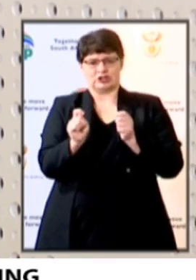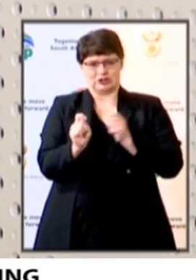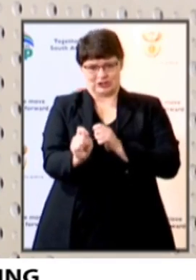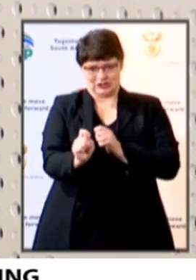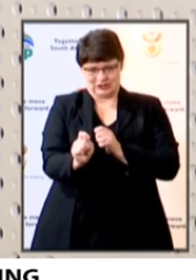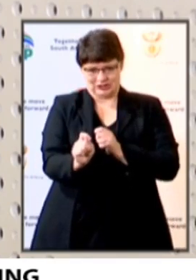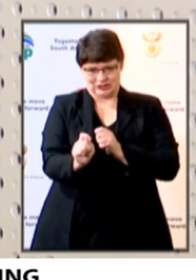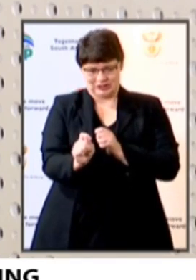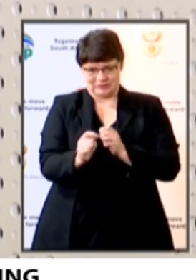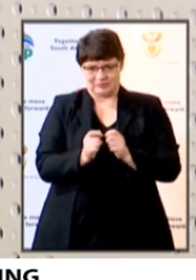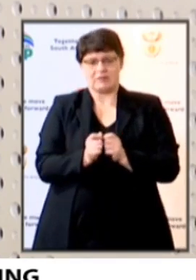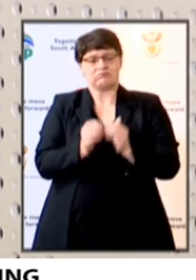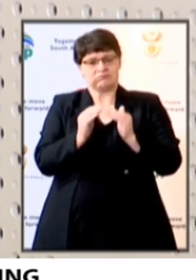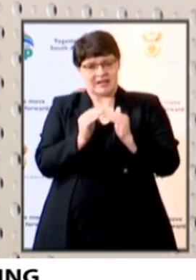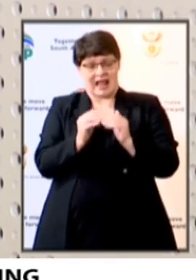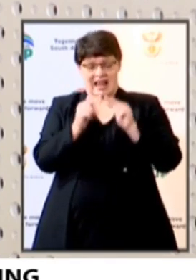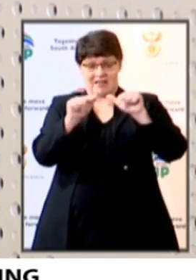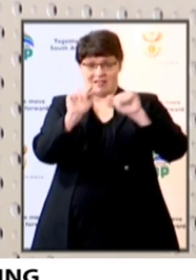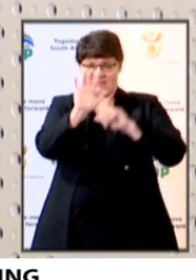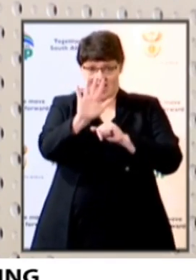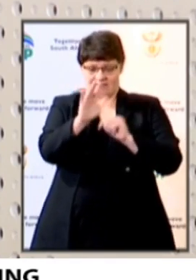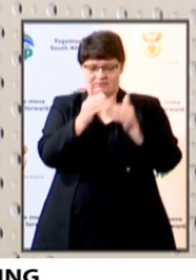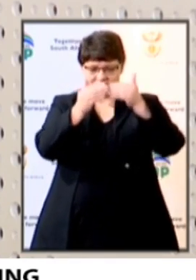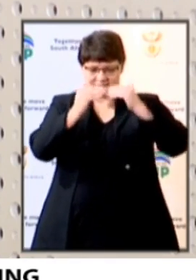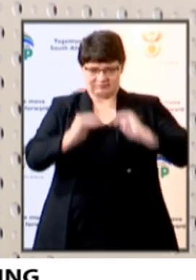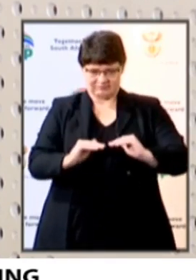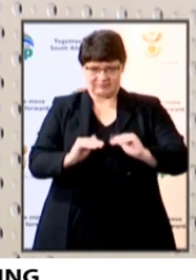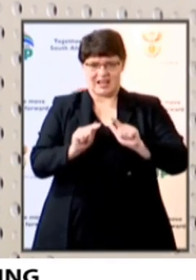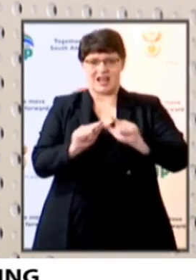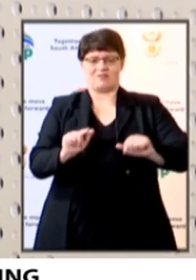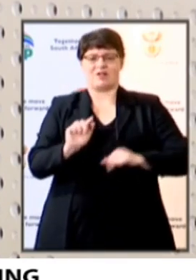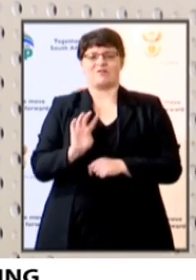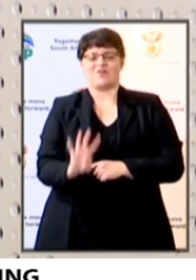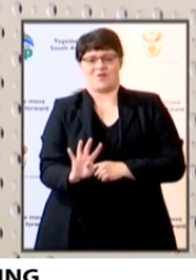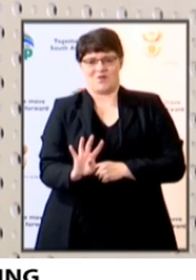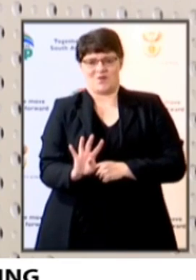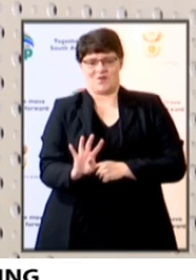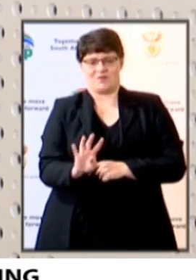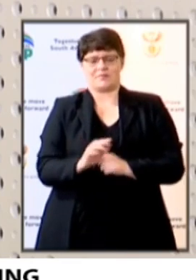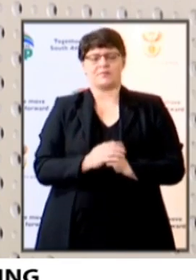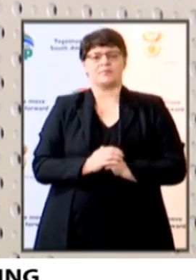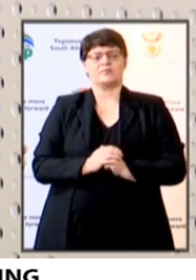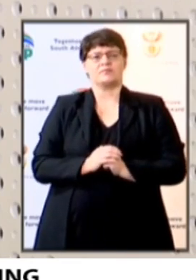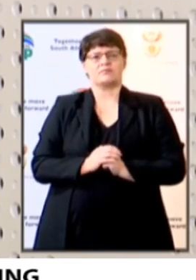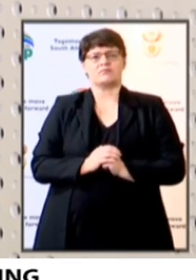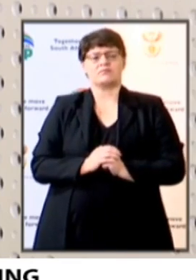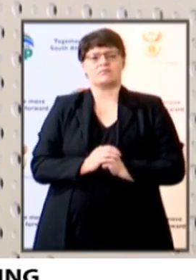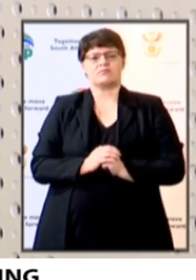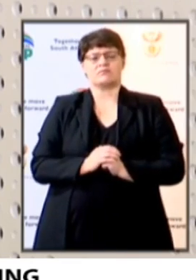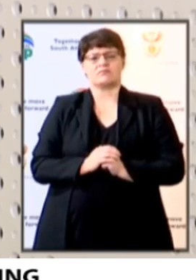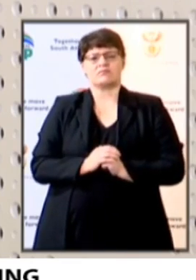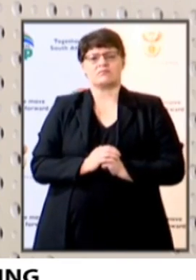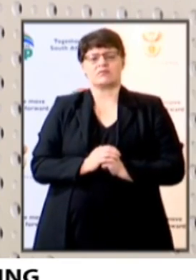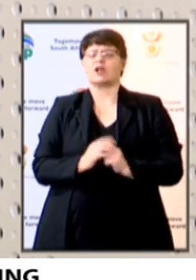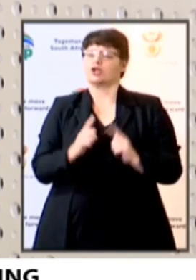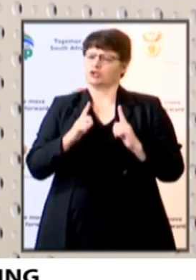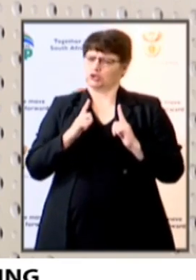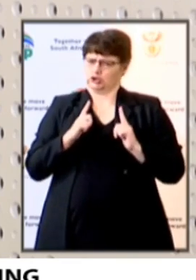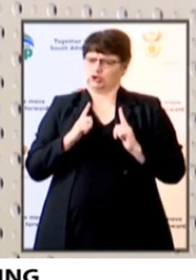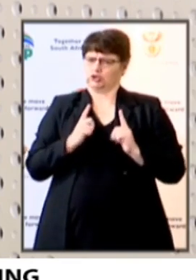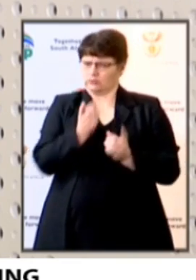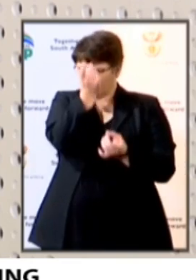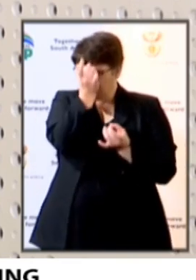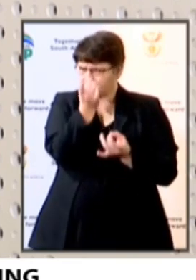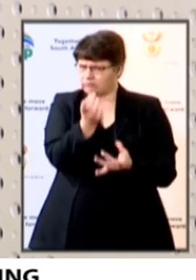going to level 4. But let me just say up front that, again, we stress